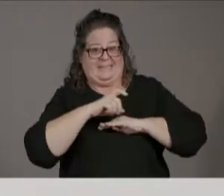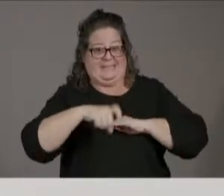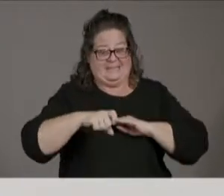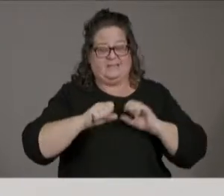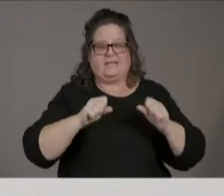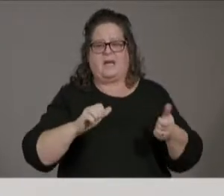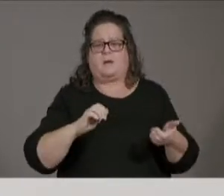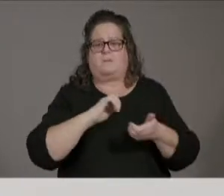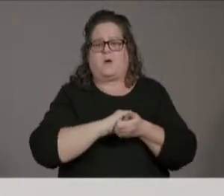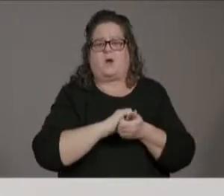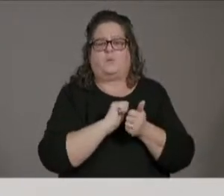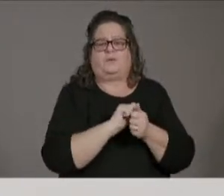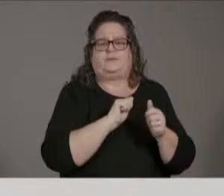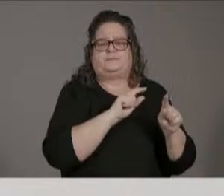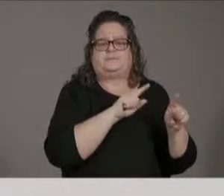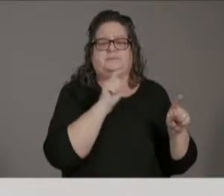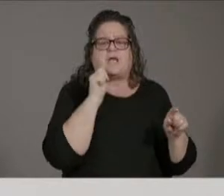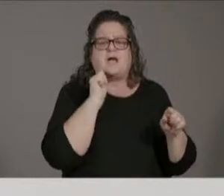National Guard and all of those,